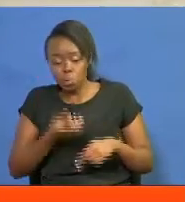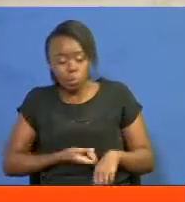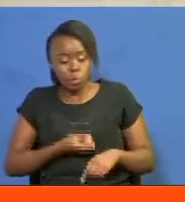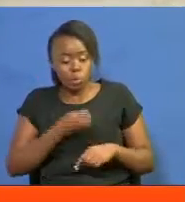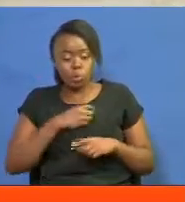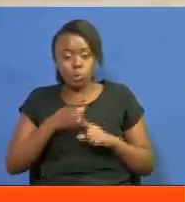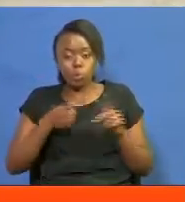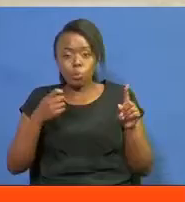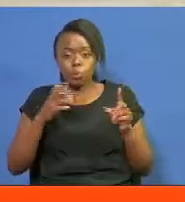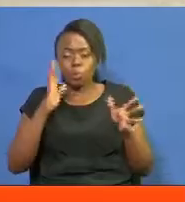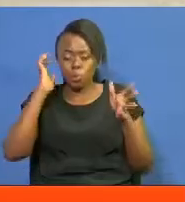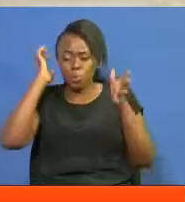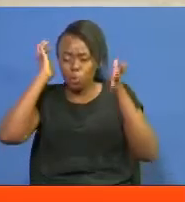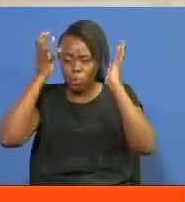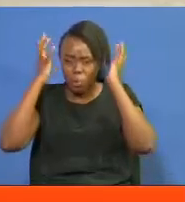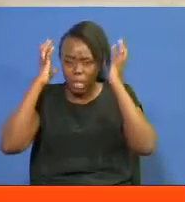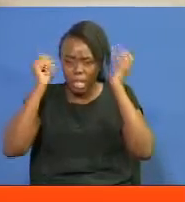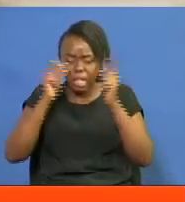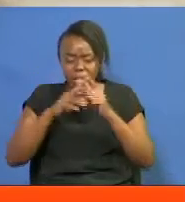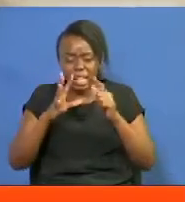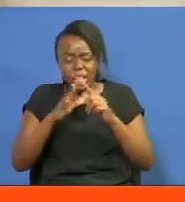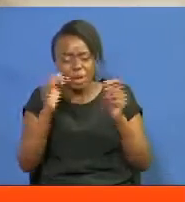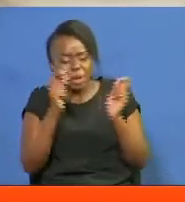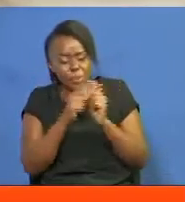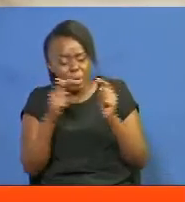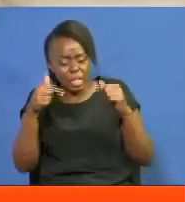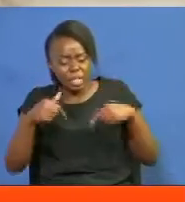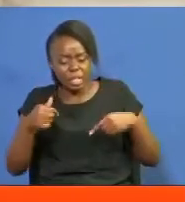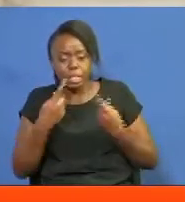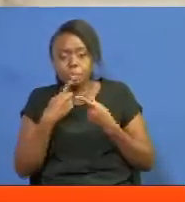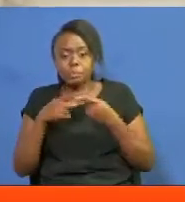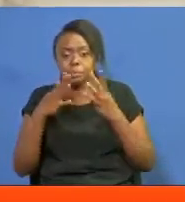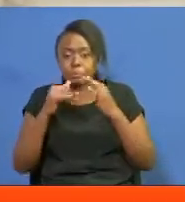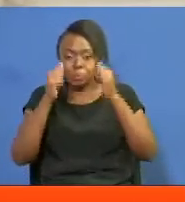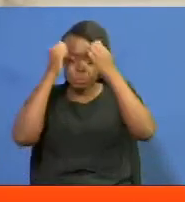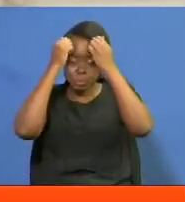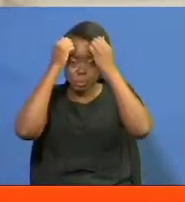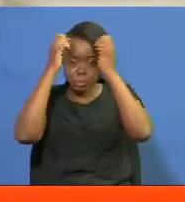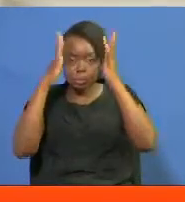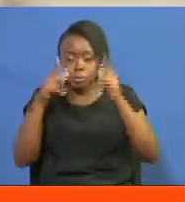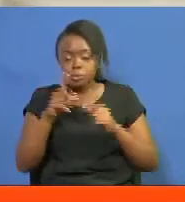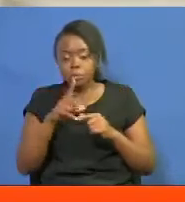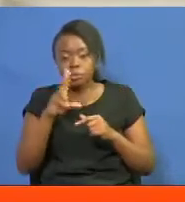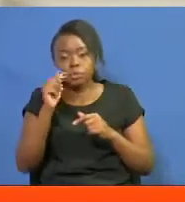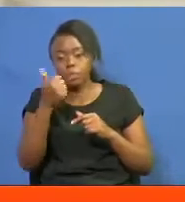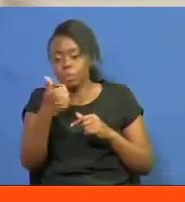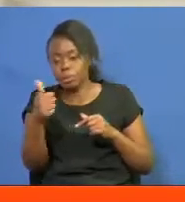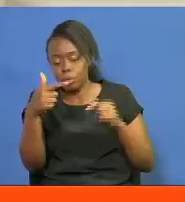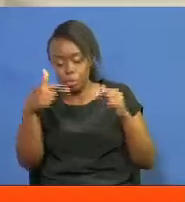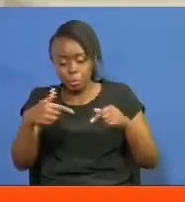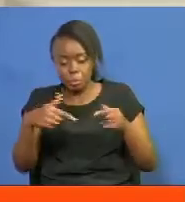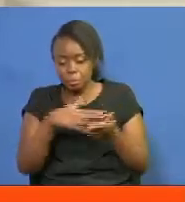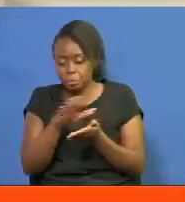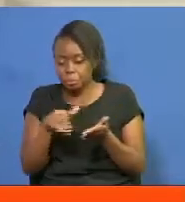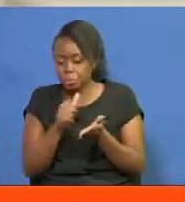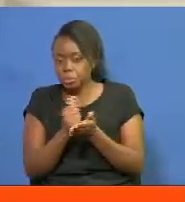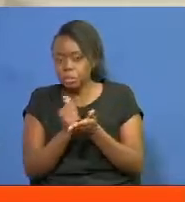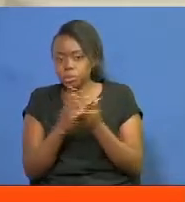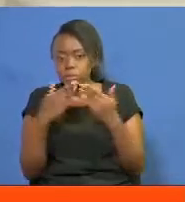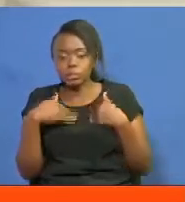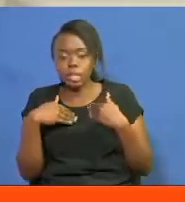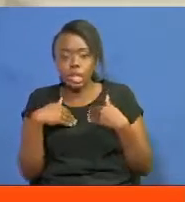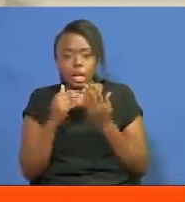pia Ipopo Thomas wameumisa hawa. Kwa hivyo hawa wanafunzi wako tu area hii, lakini ni ile tu sasa